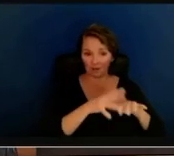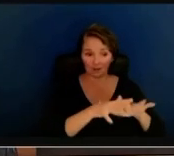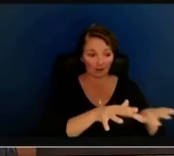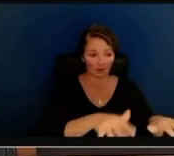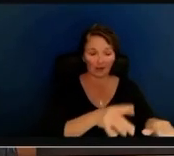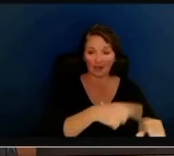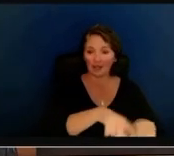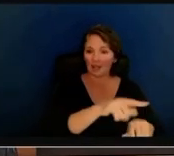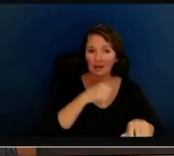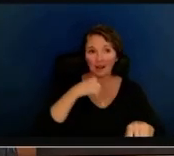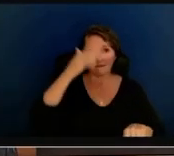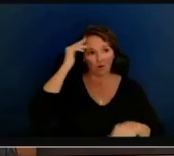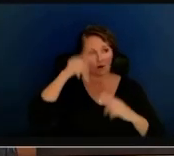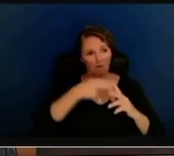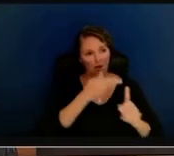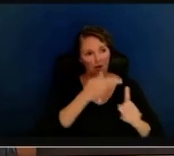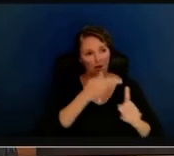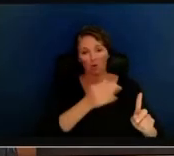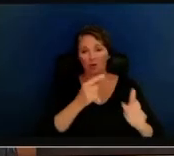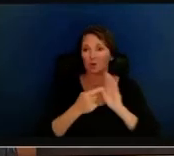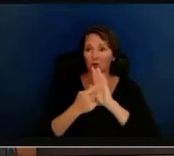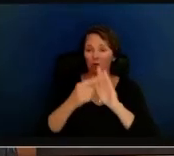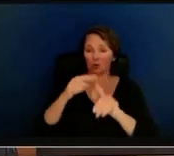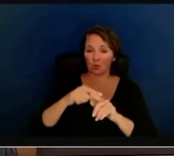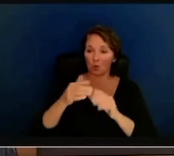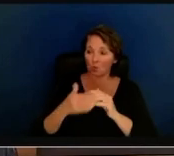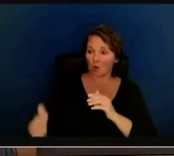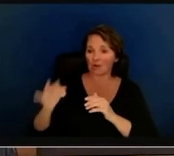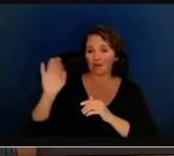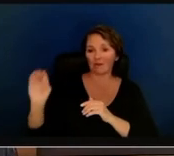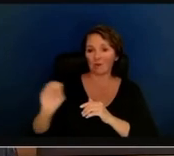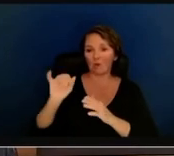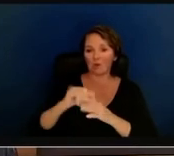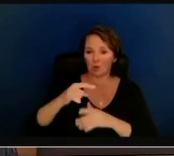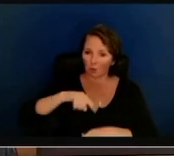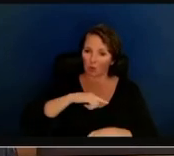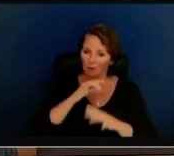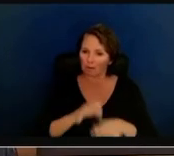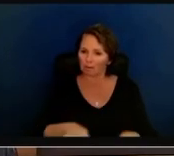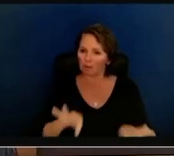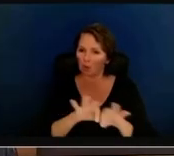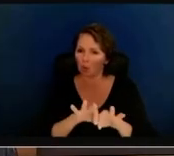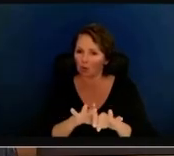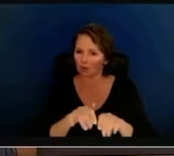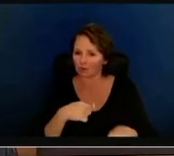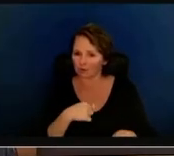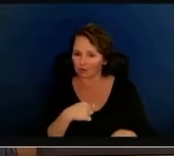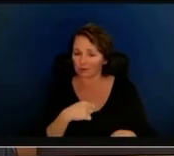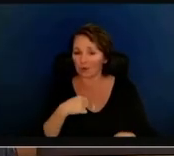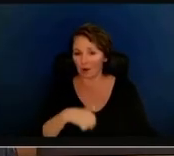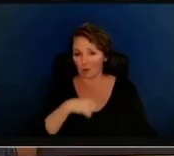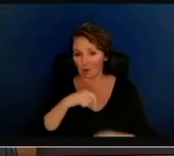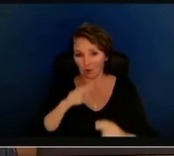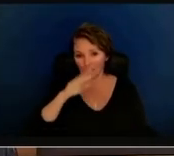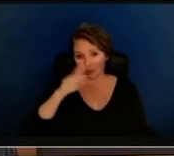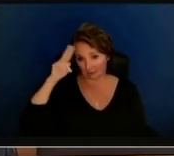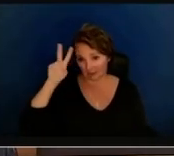been forgotten, and it would demonstrate to the rest of Oregon that we matter. I'm proud to be Mexican.